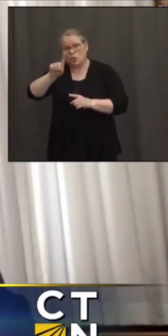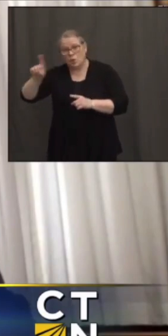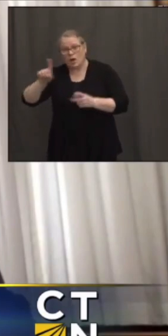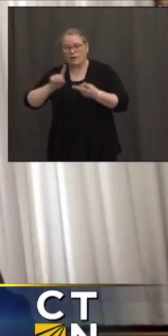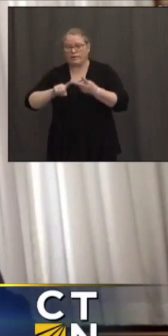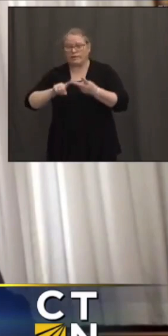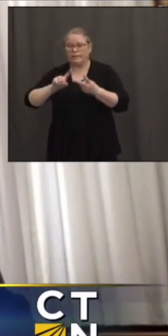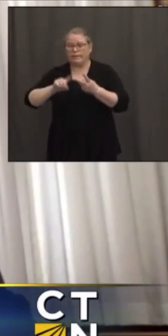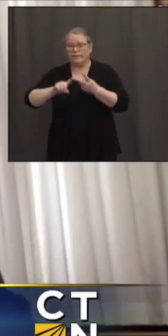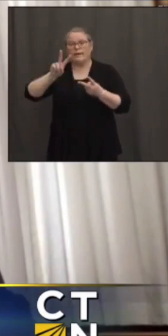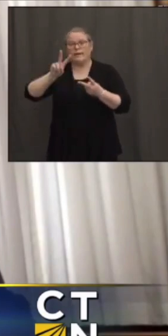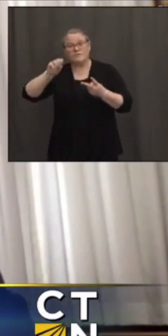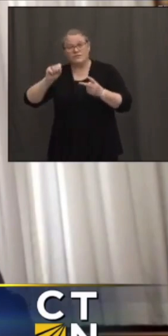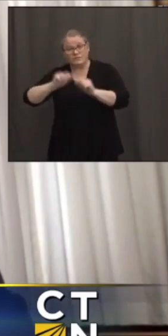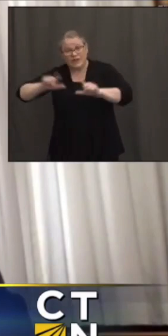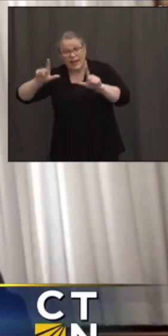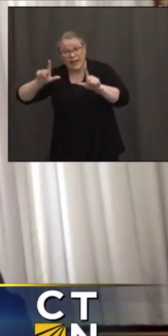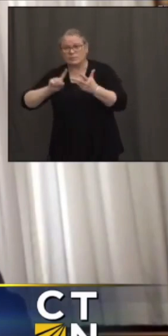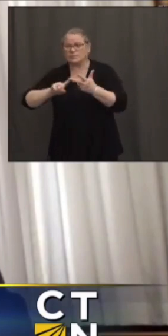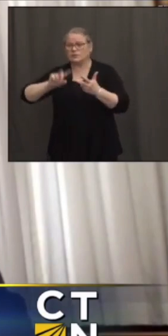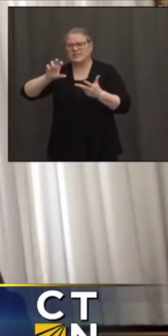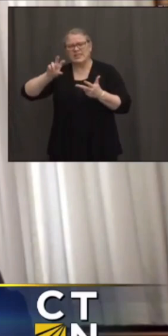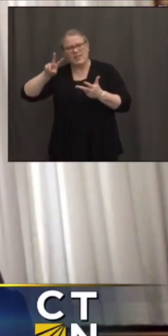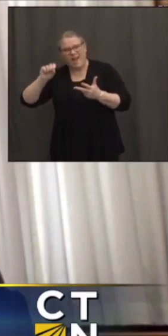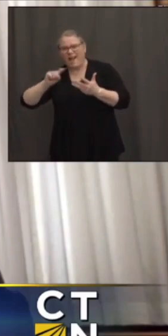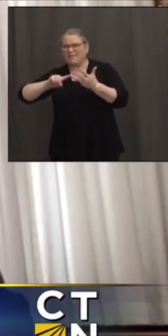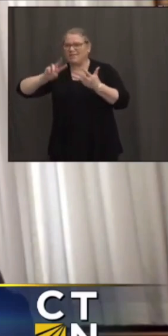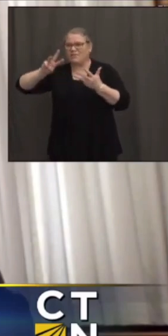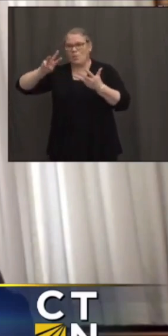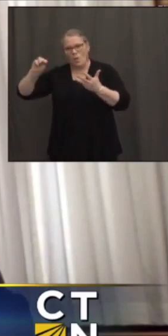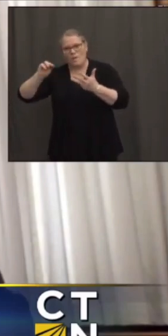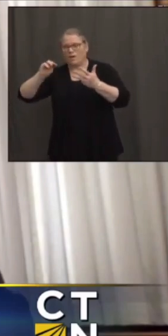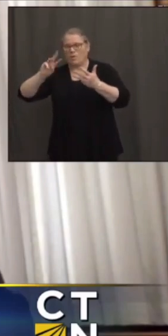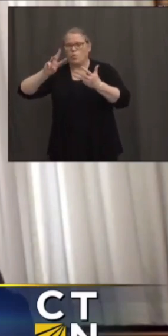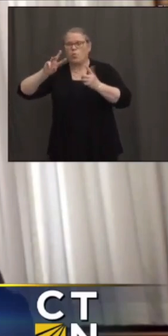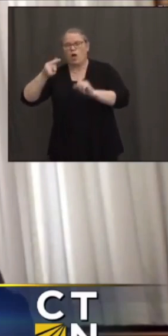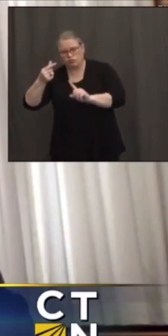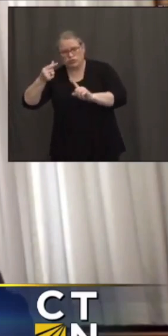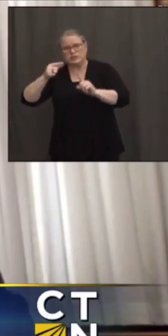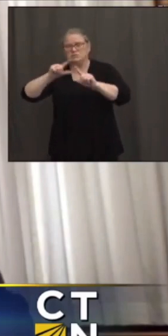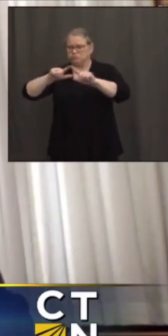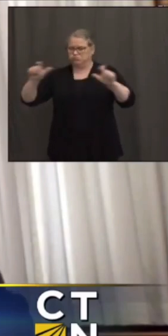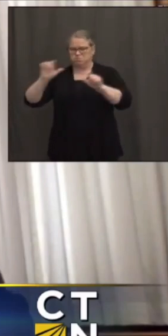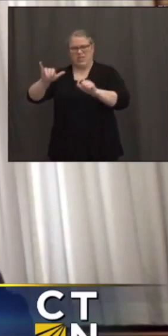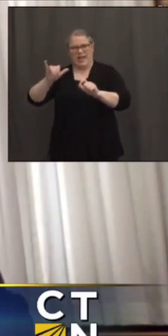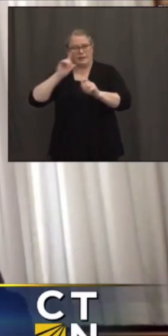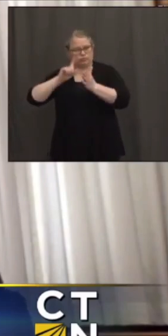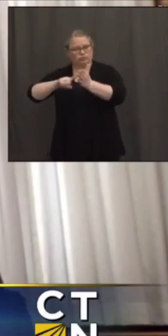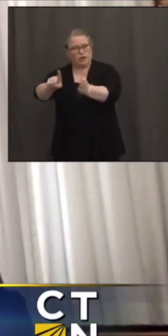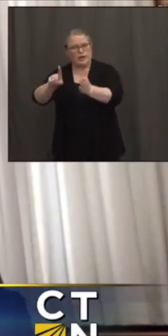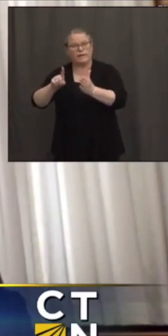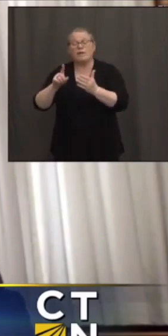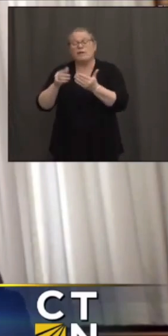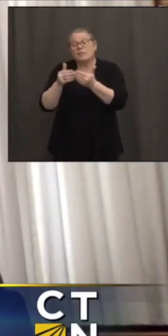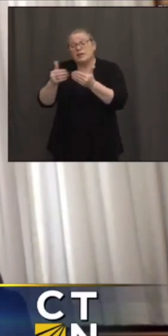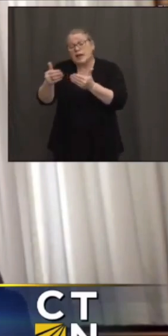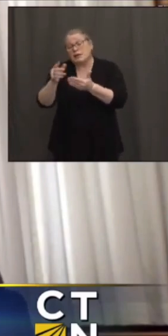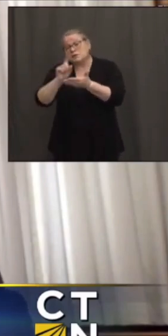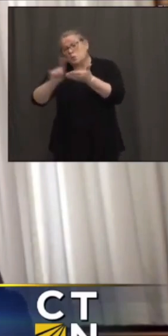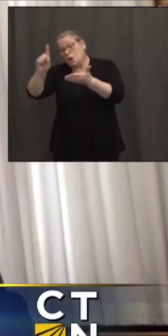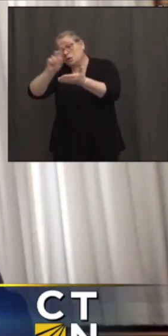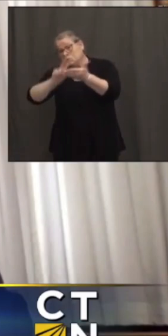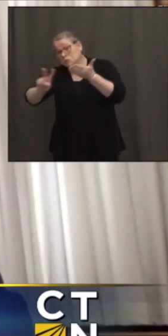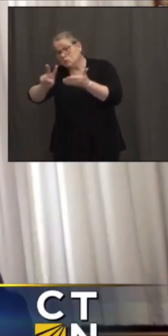go on VAMS or go on any of the websites that they've been checking. I think you're going to see in the coming week to 2 weeks, a lot